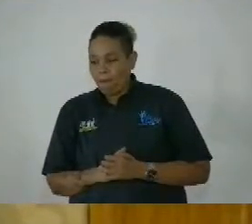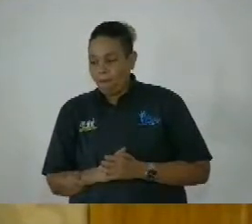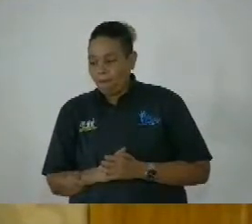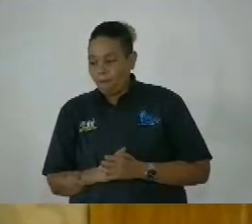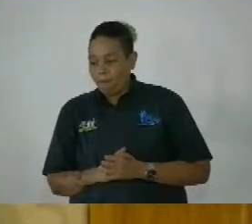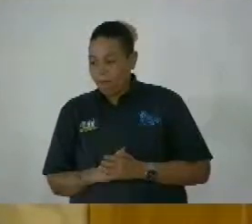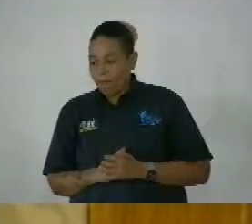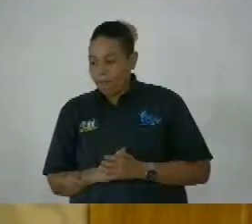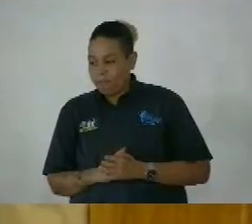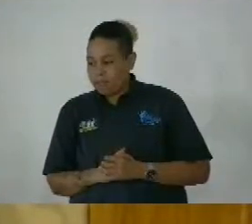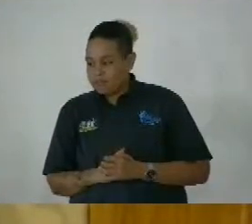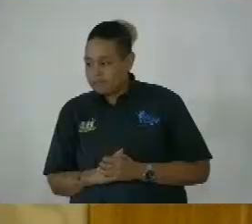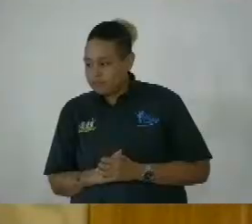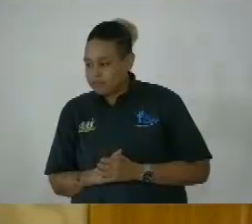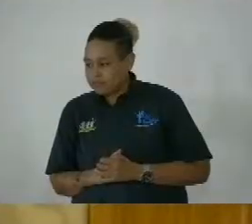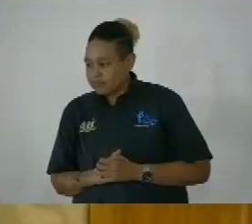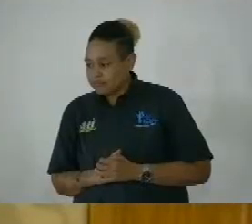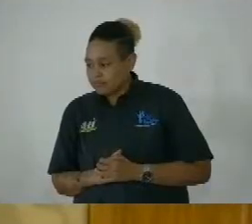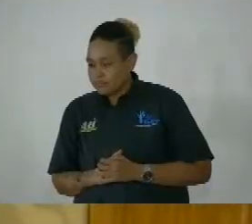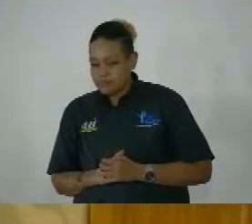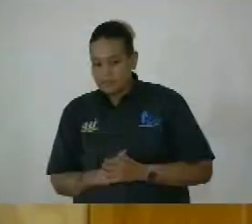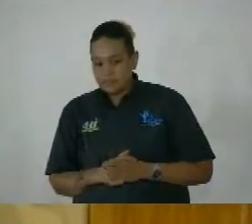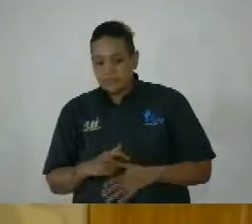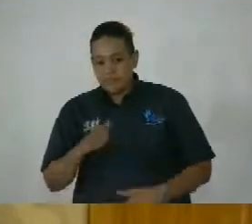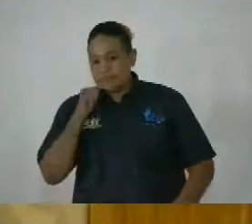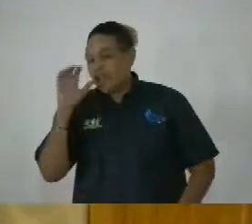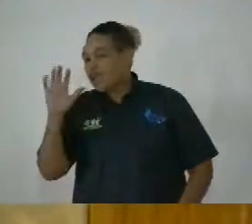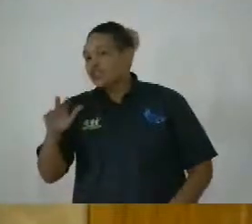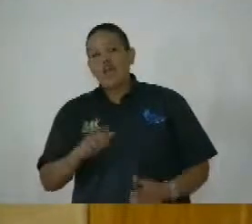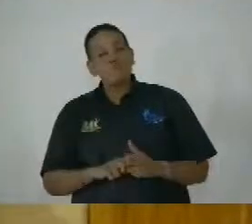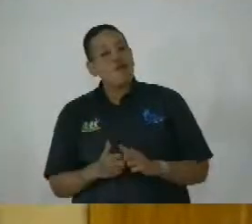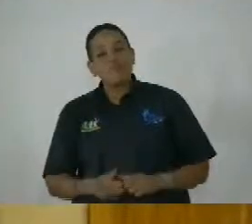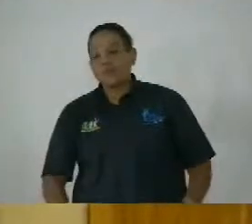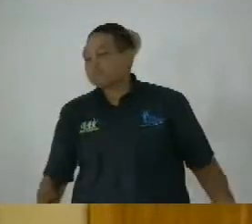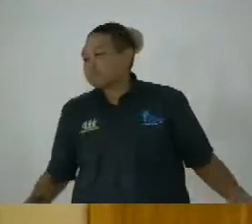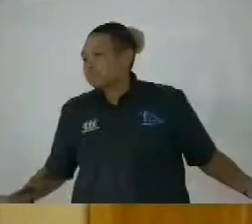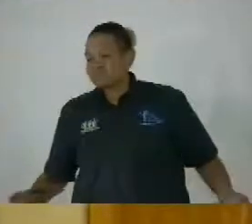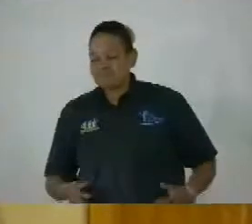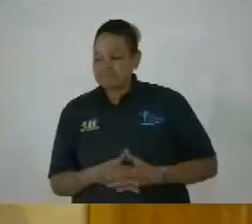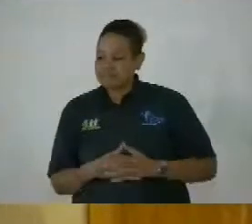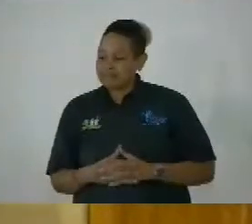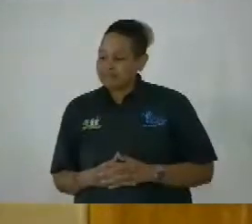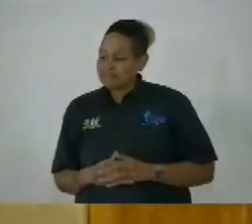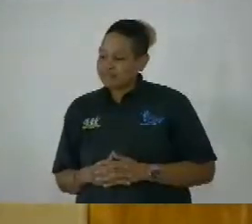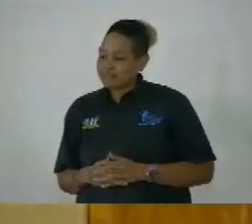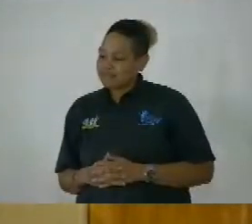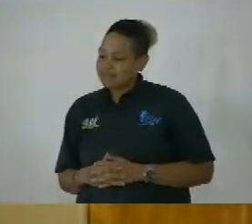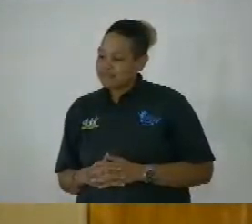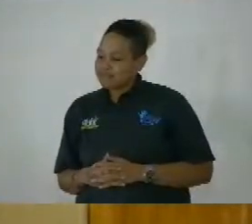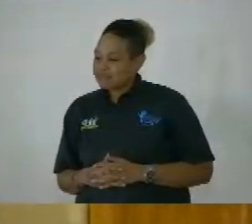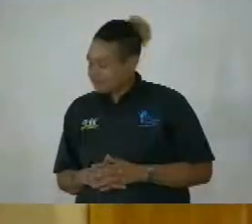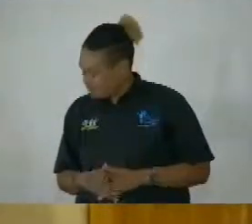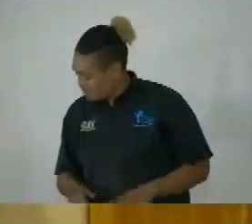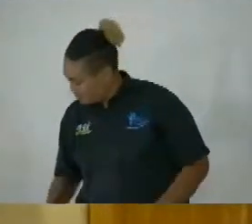That's your problem at Not all. your problem at all. No. Oh, you see. Hey, you're disrupting business, man.